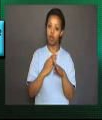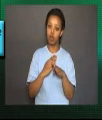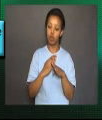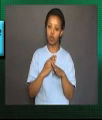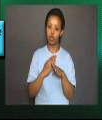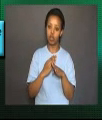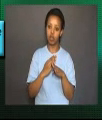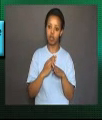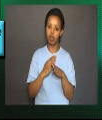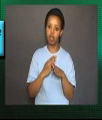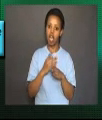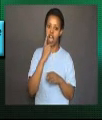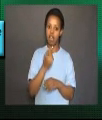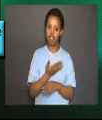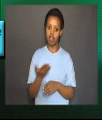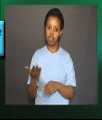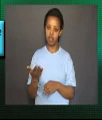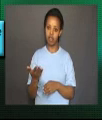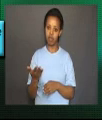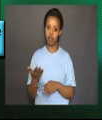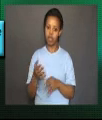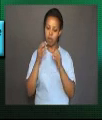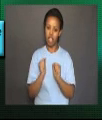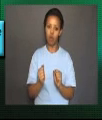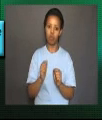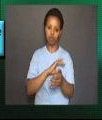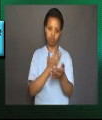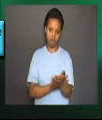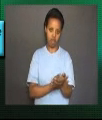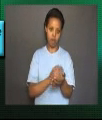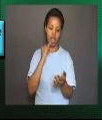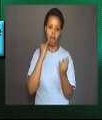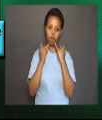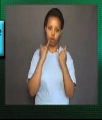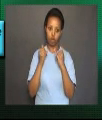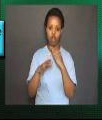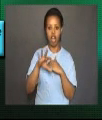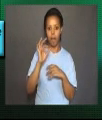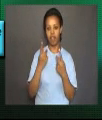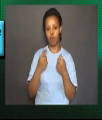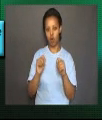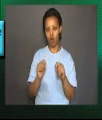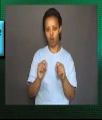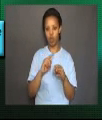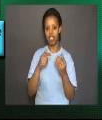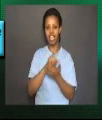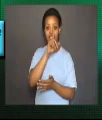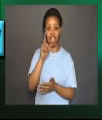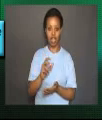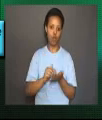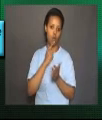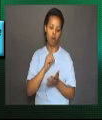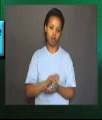Biologists try to find as much information as possible about their question.